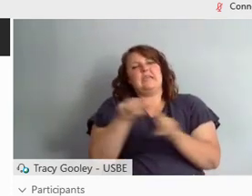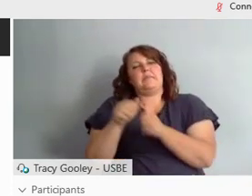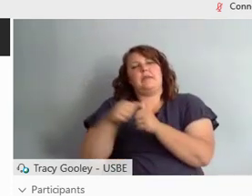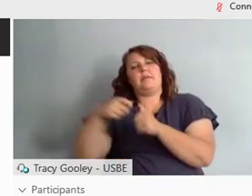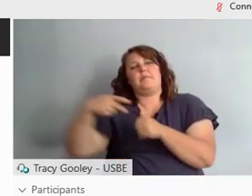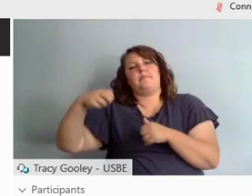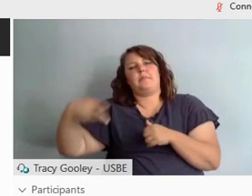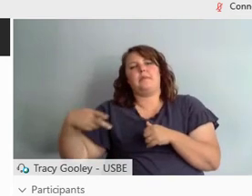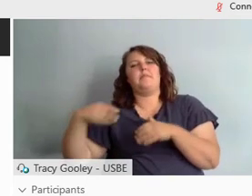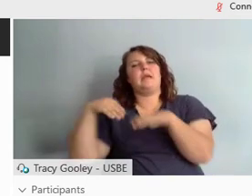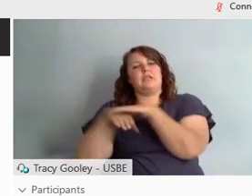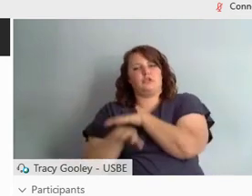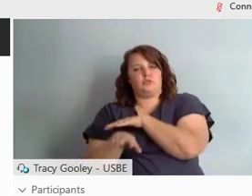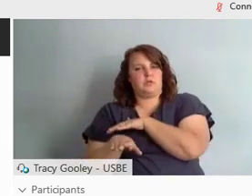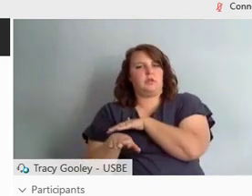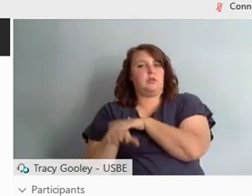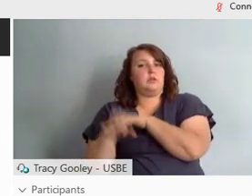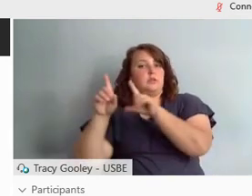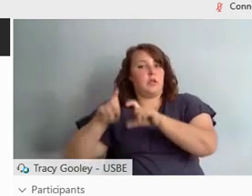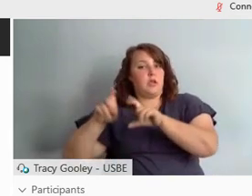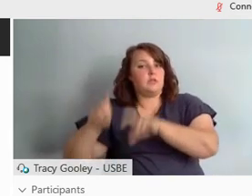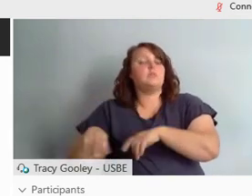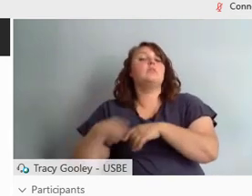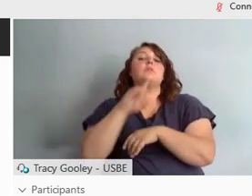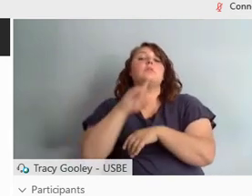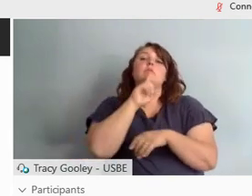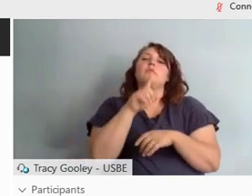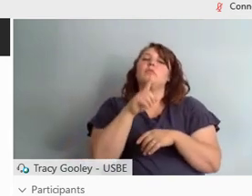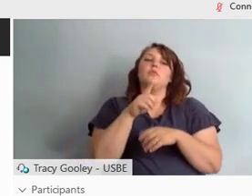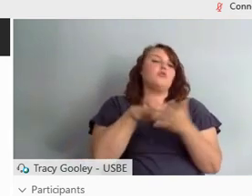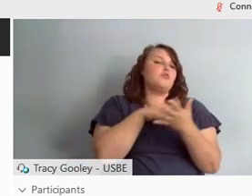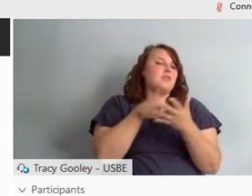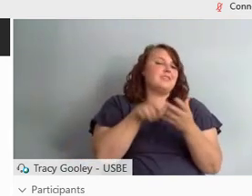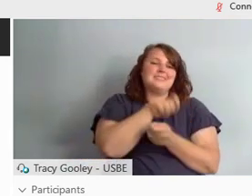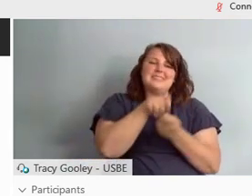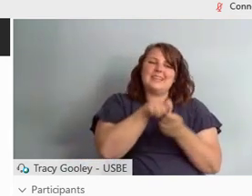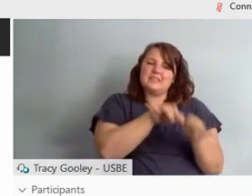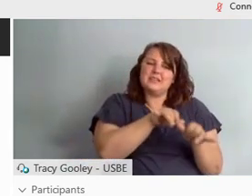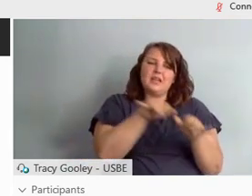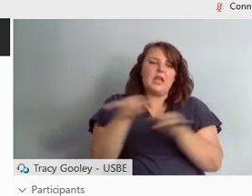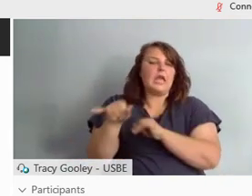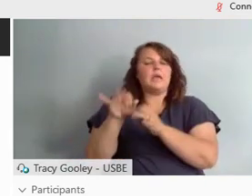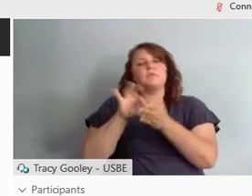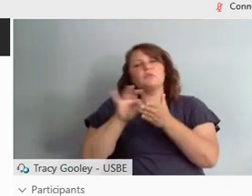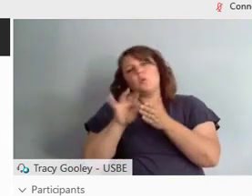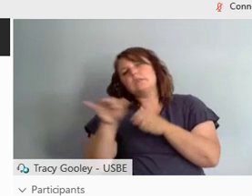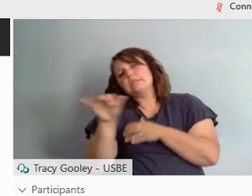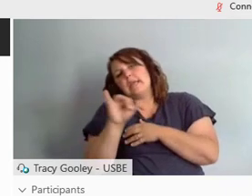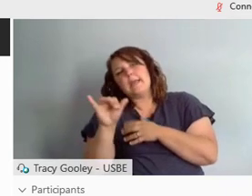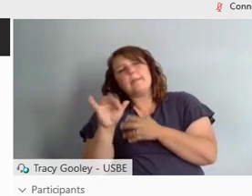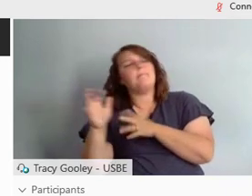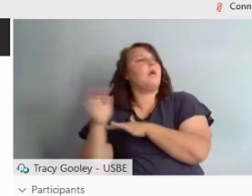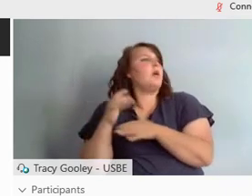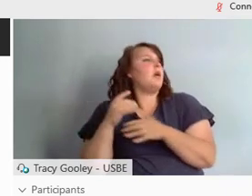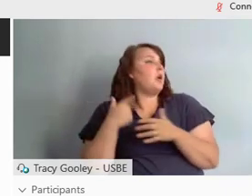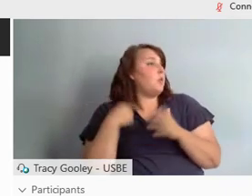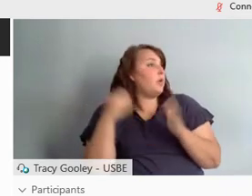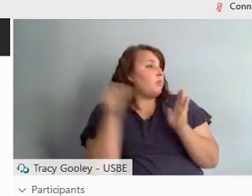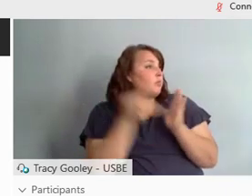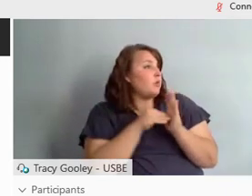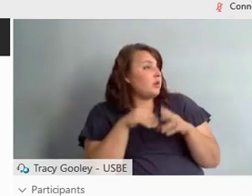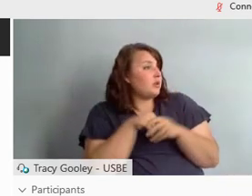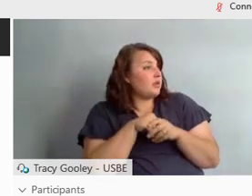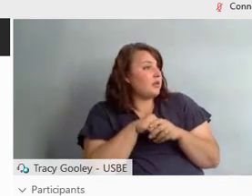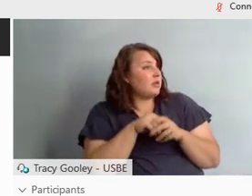PEEP entry. The rubrics pretty much are the same. You score the same way. Are we entering these into Data